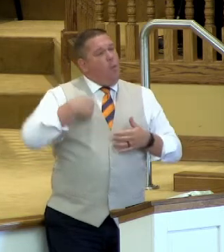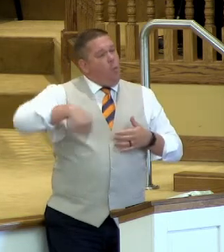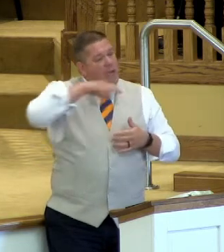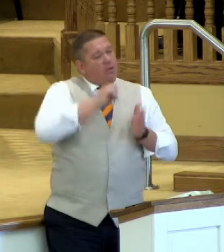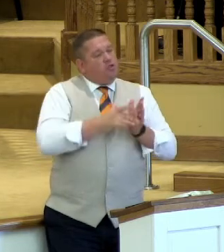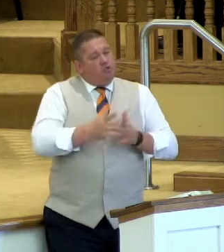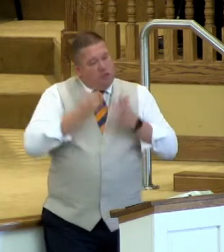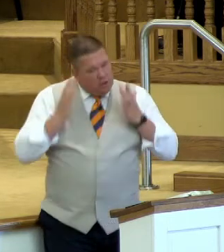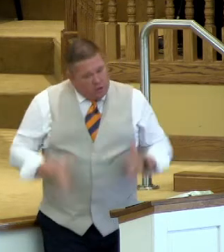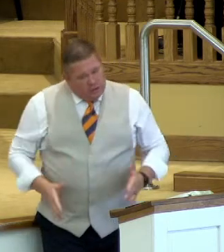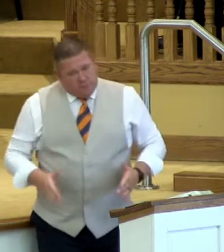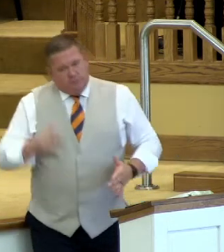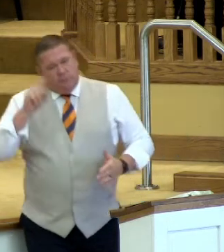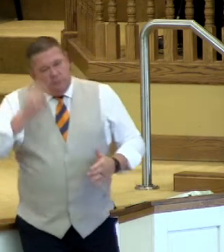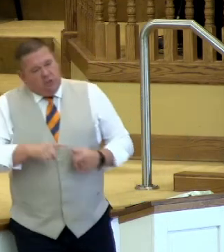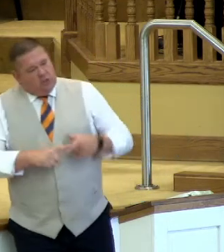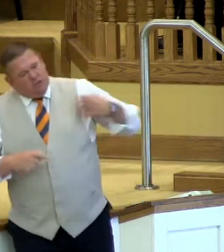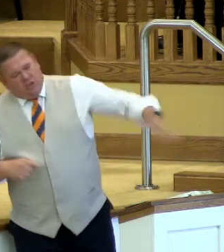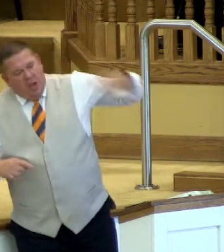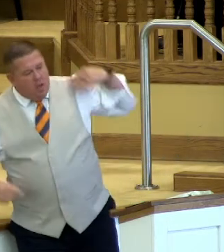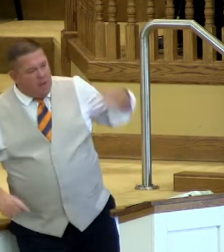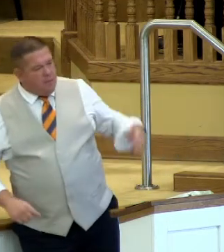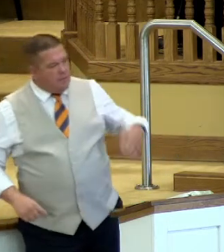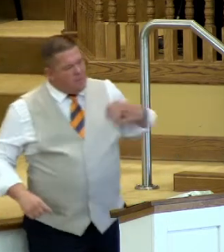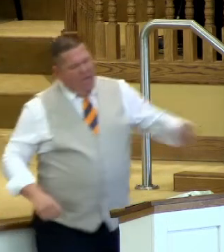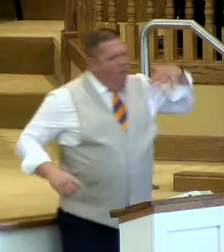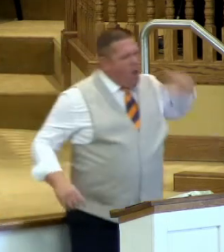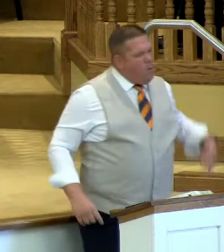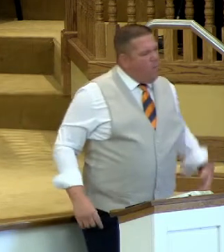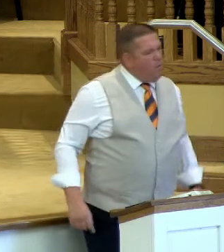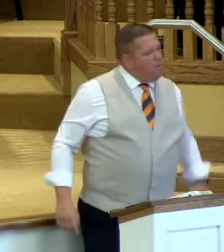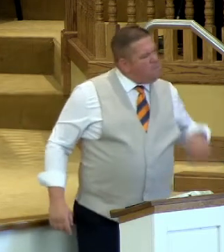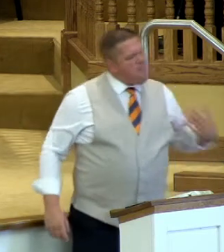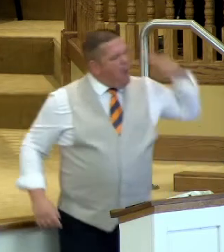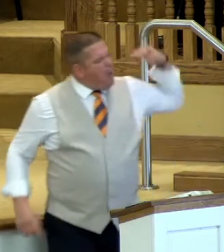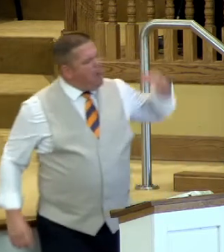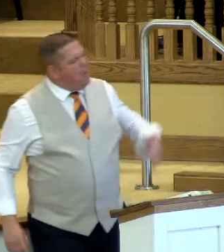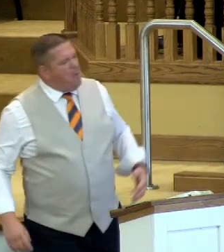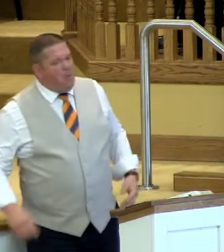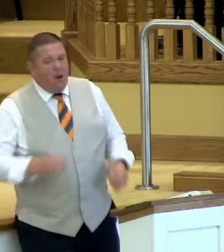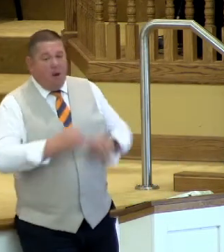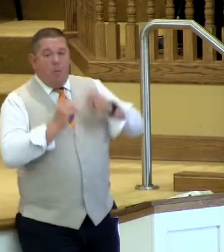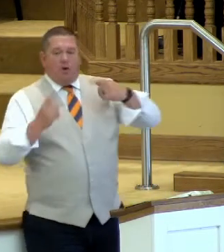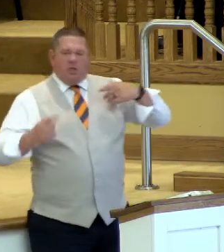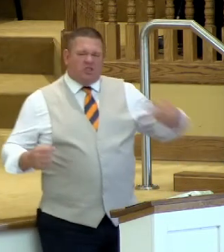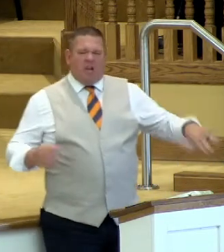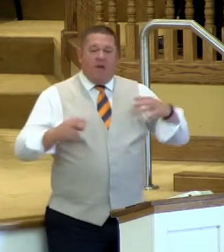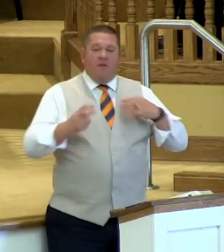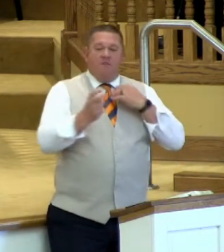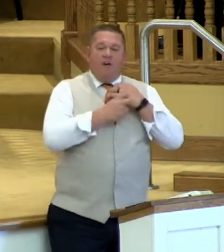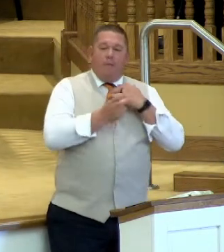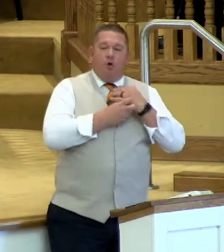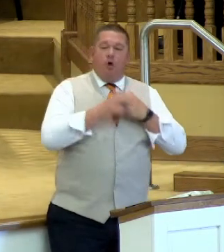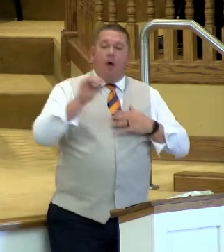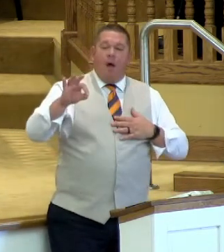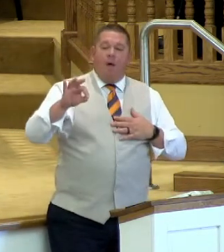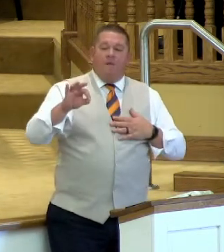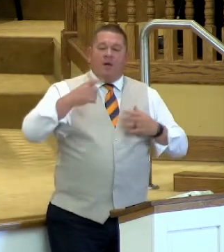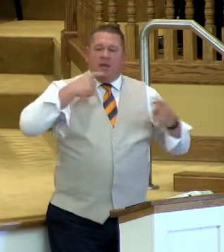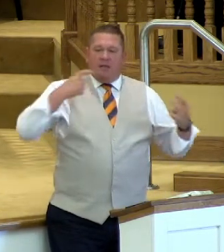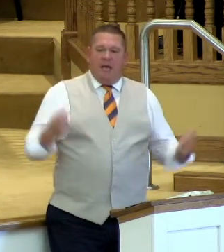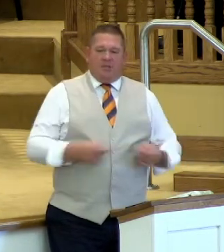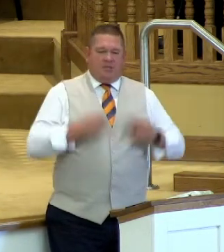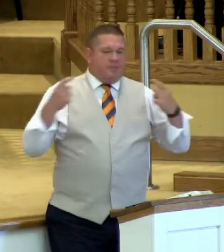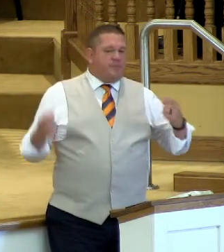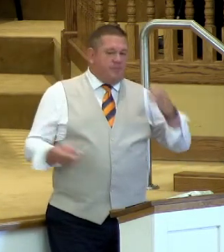we as Christians need to shake off. Number one, shake off the viper of